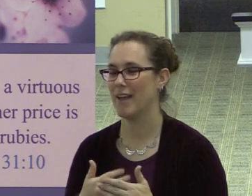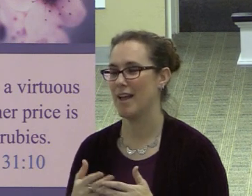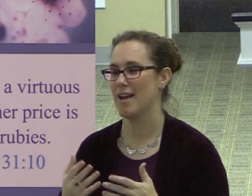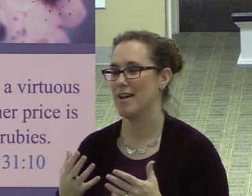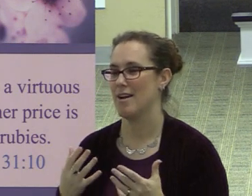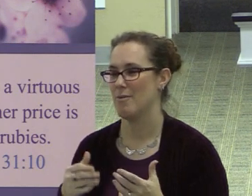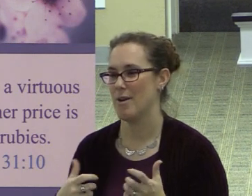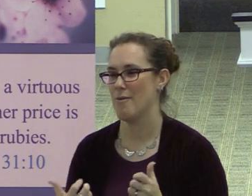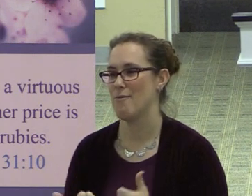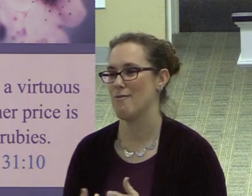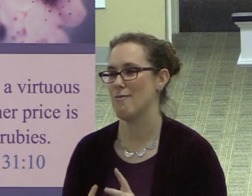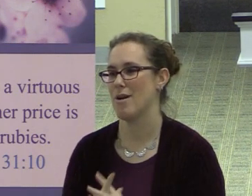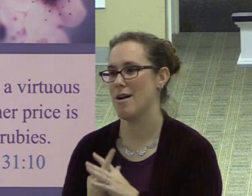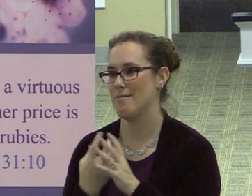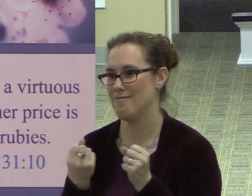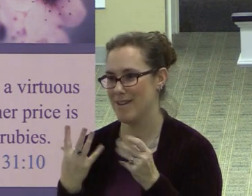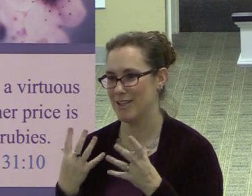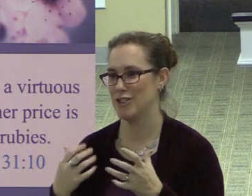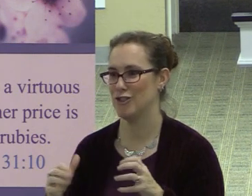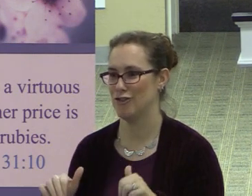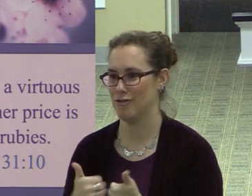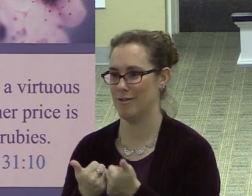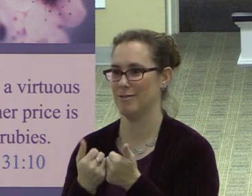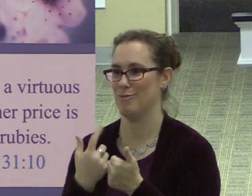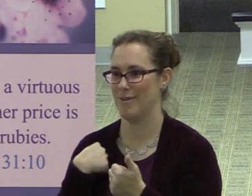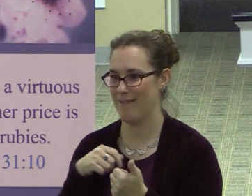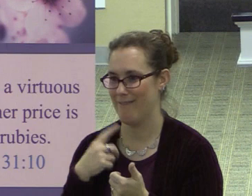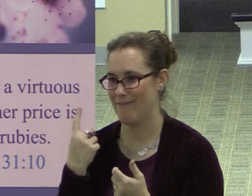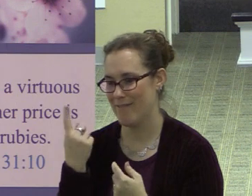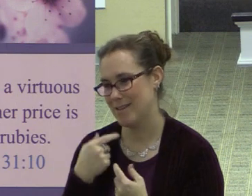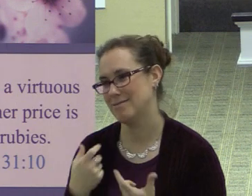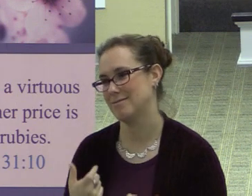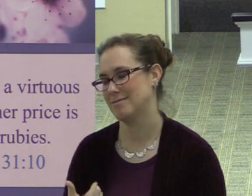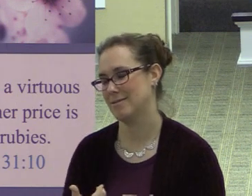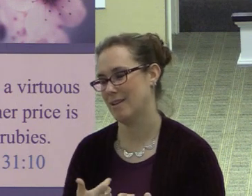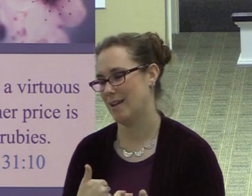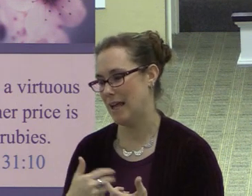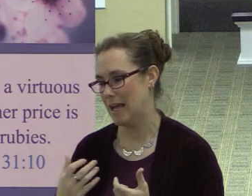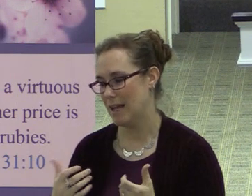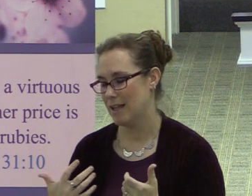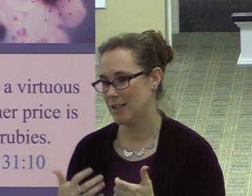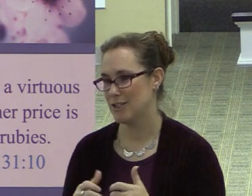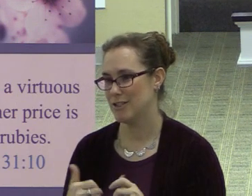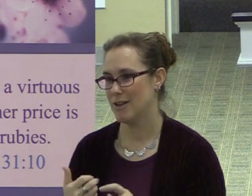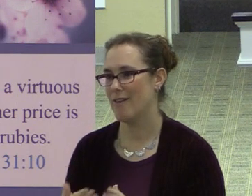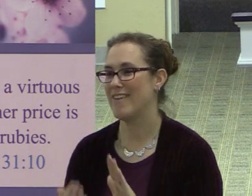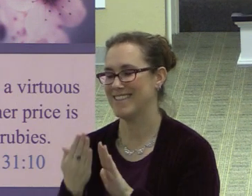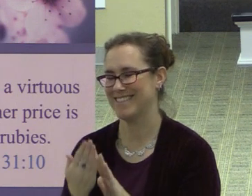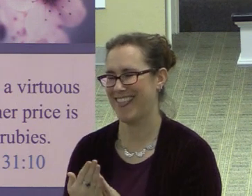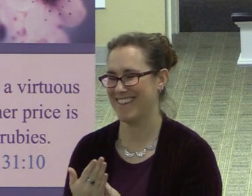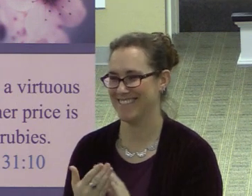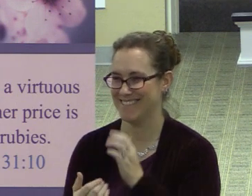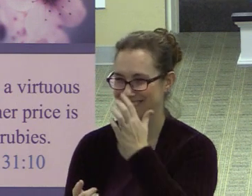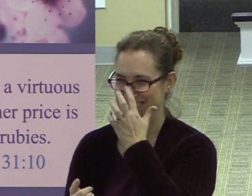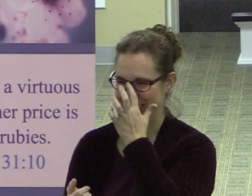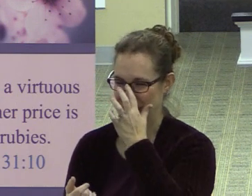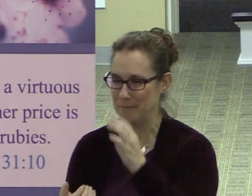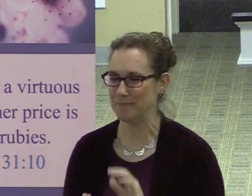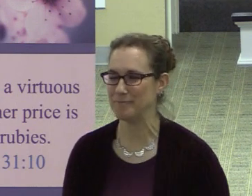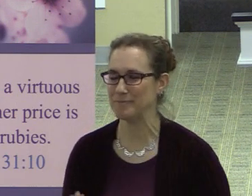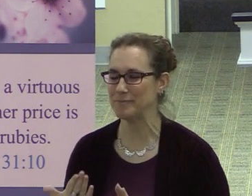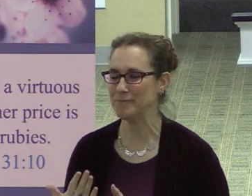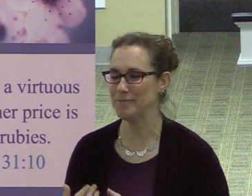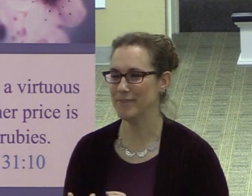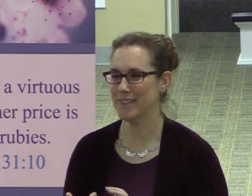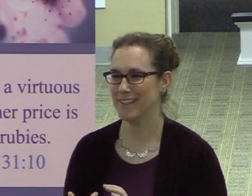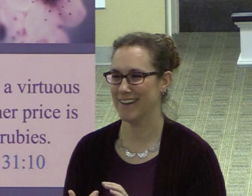faced immediately. The challenges were literally, there's no exaggeration. They were enormous. Nothing like what we were ready for, nothing like we